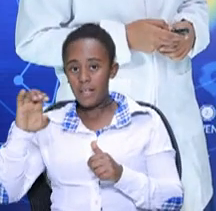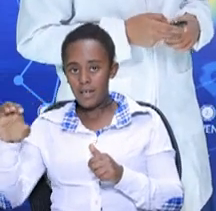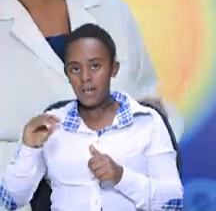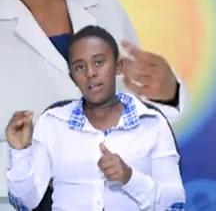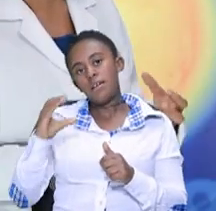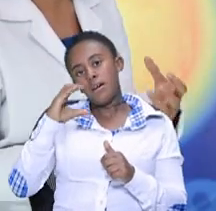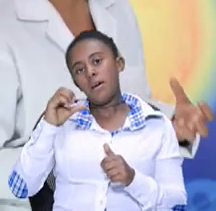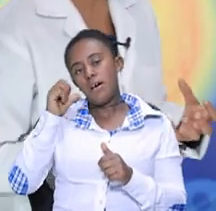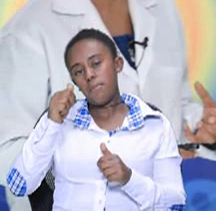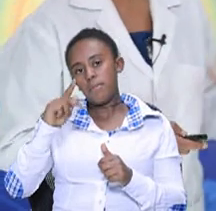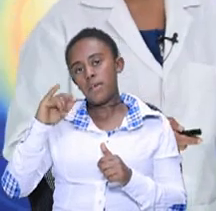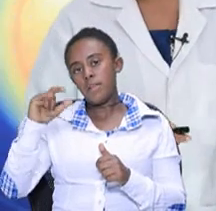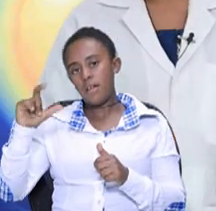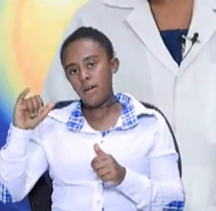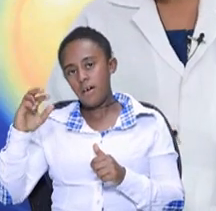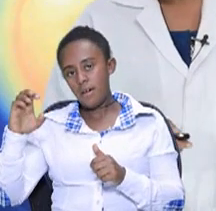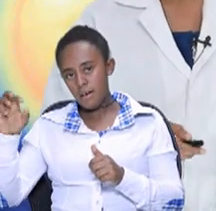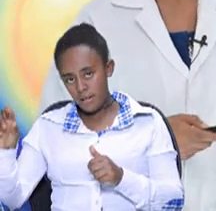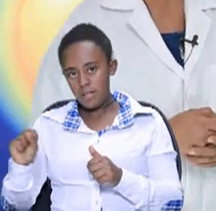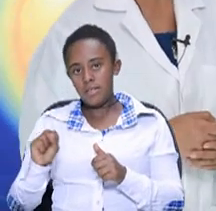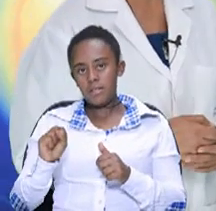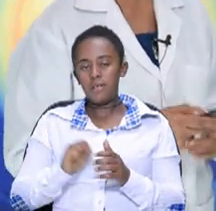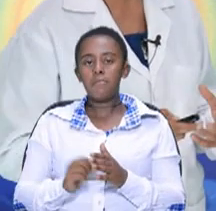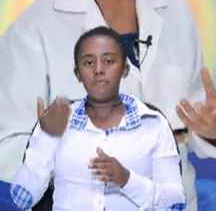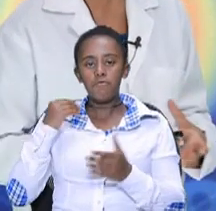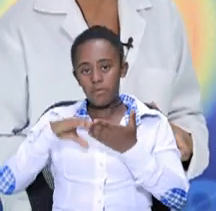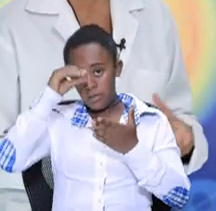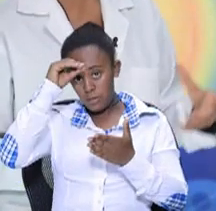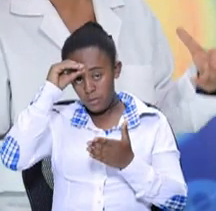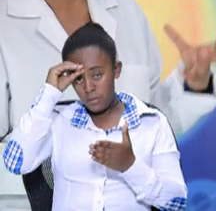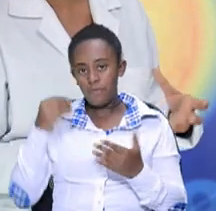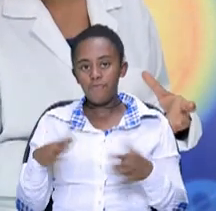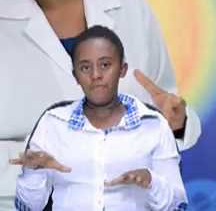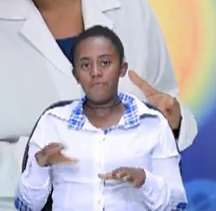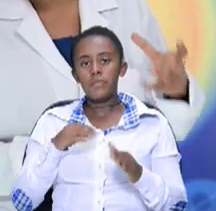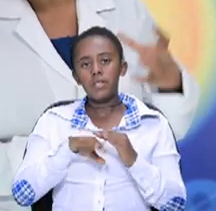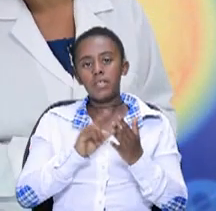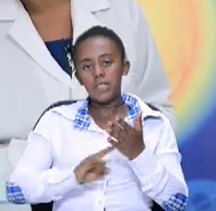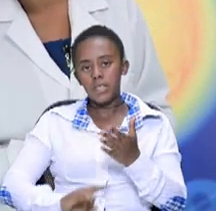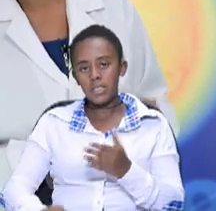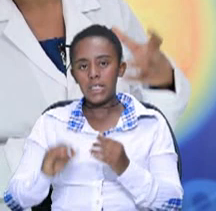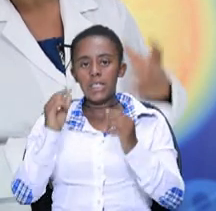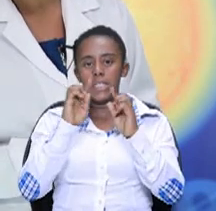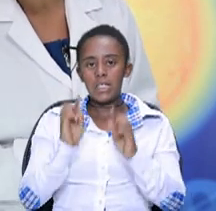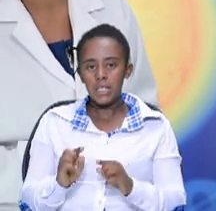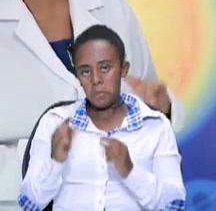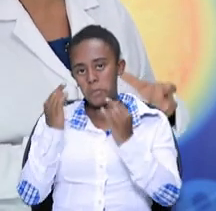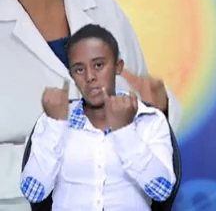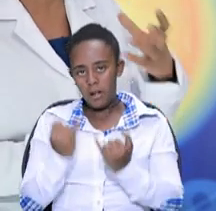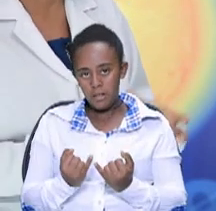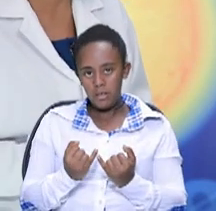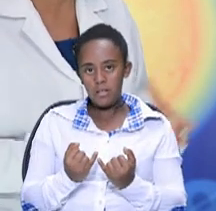capillaries. If you remember from your previous classes, you have learned in detail the structure, the